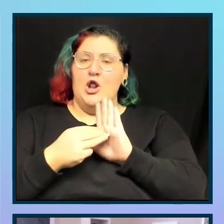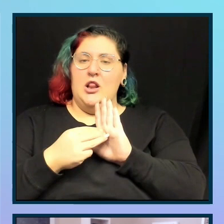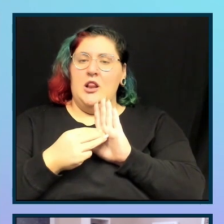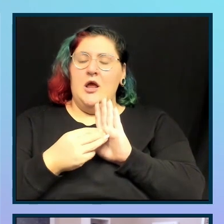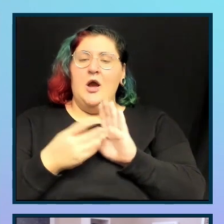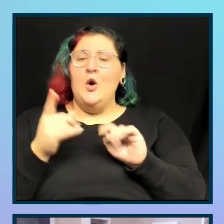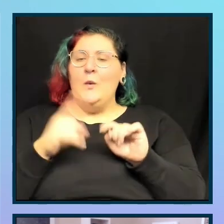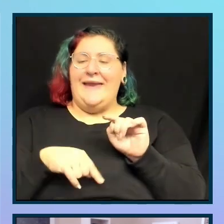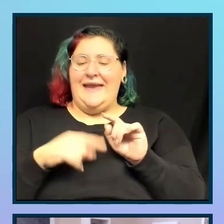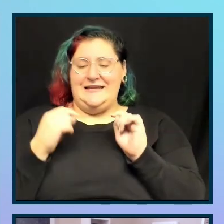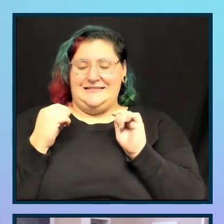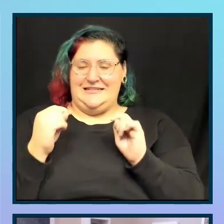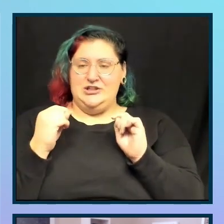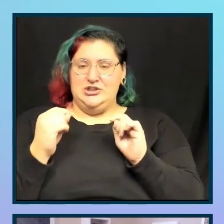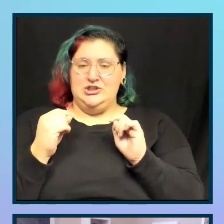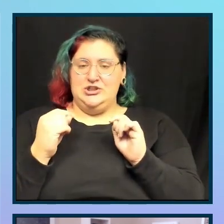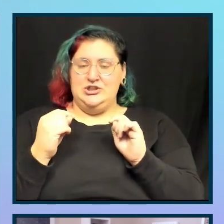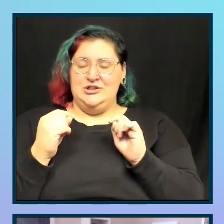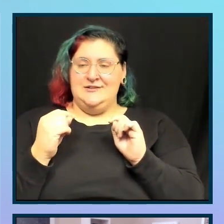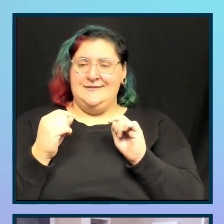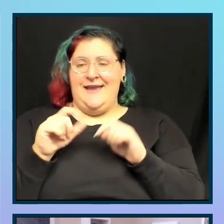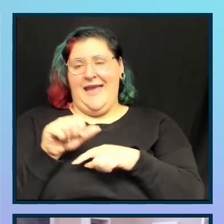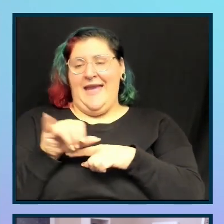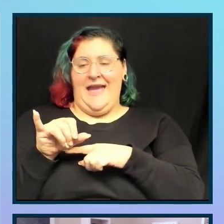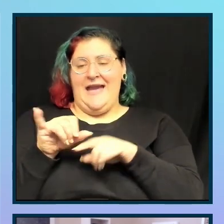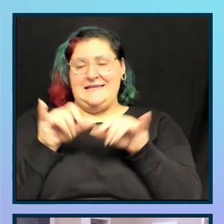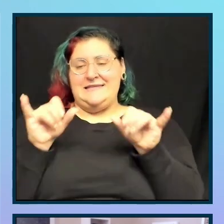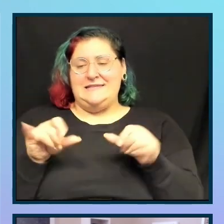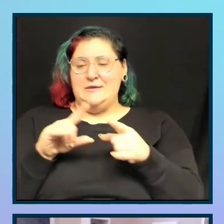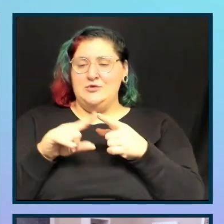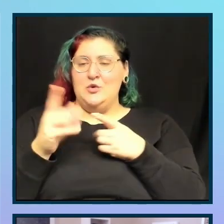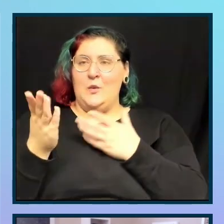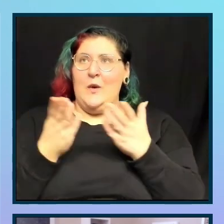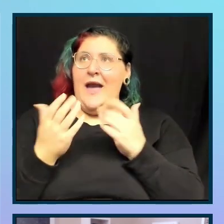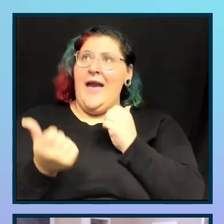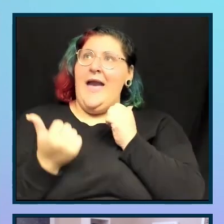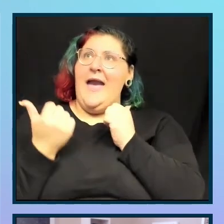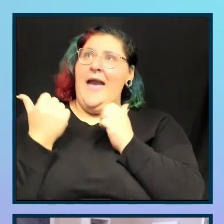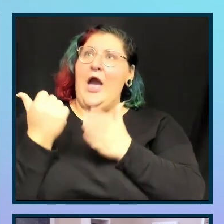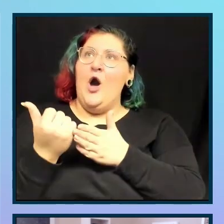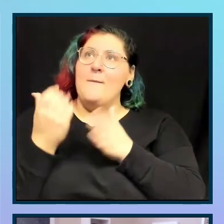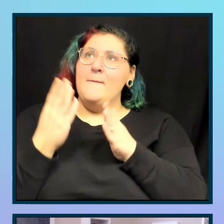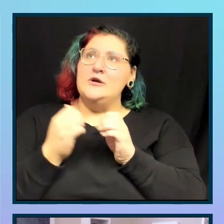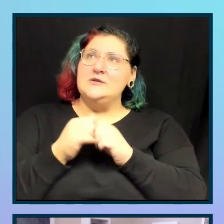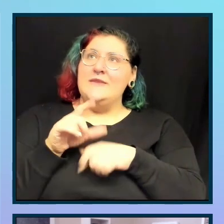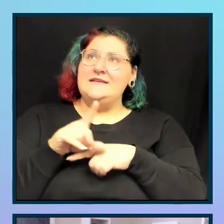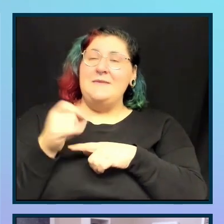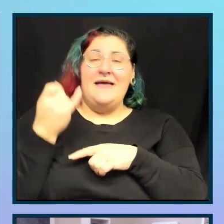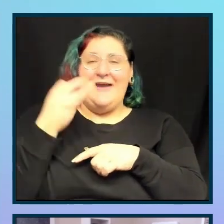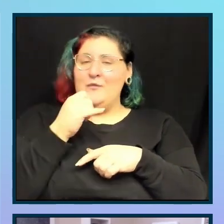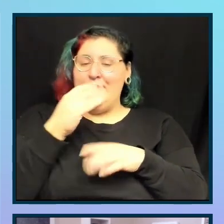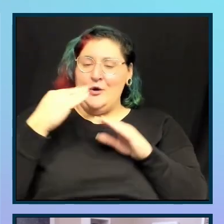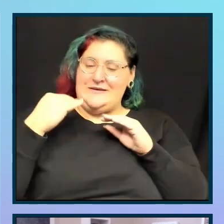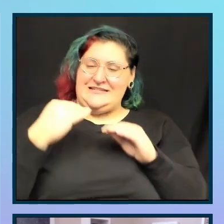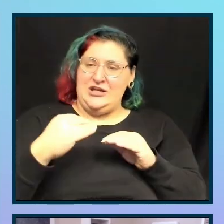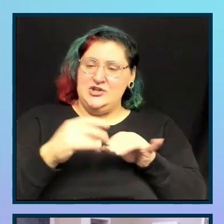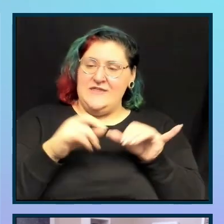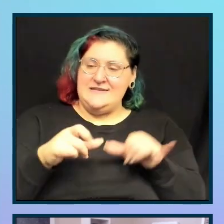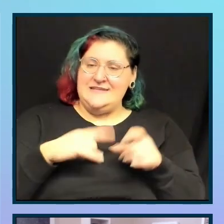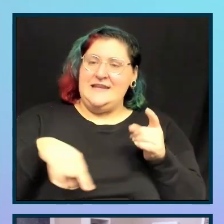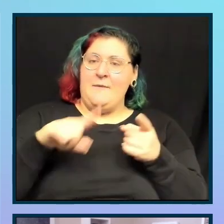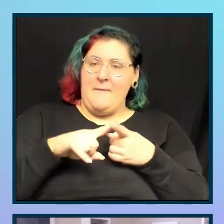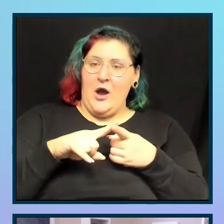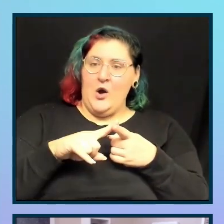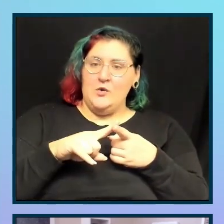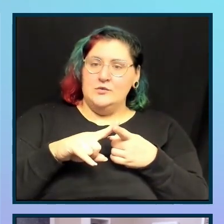AI to serve the needs of people with disabilities if we don't give it any information about these differing needs and about